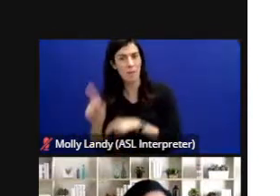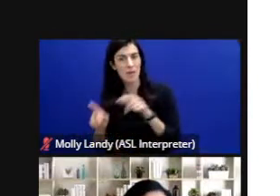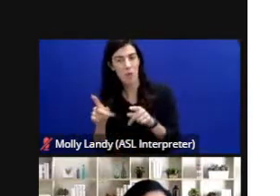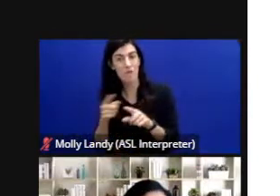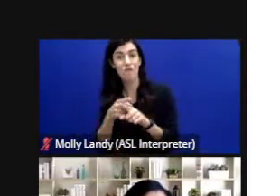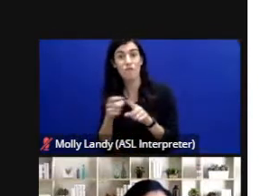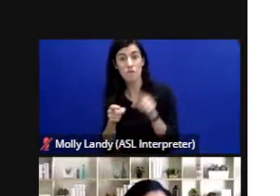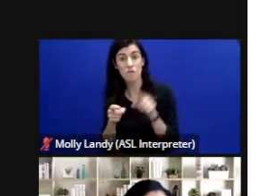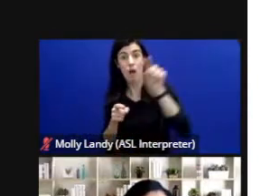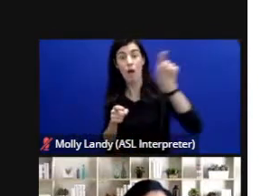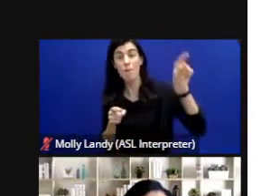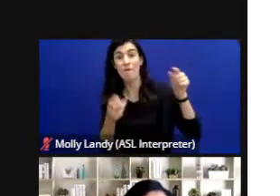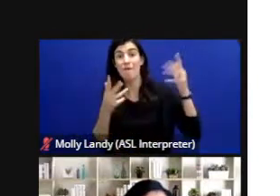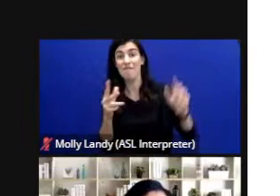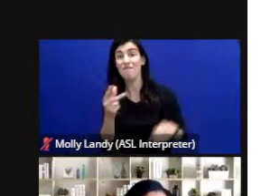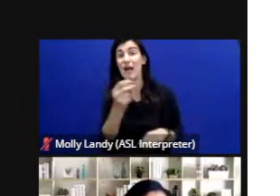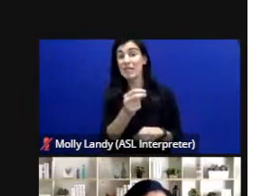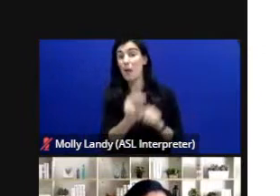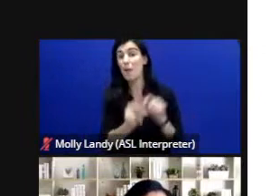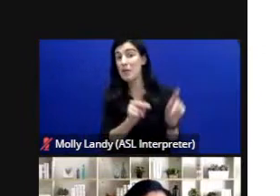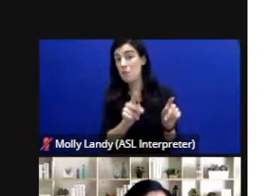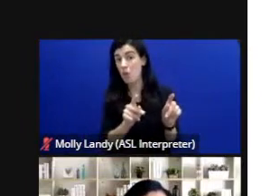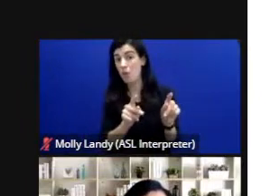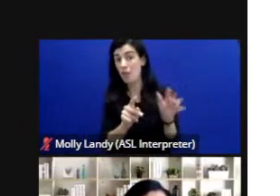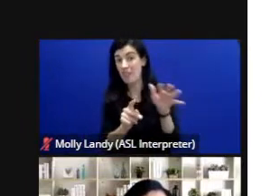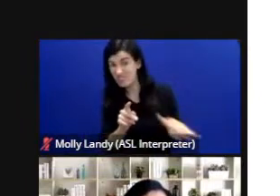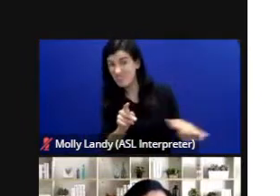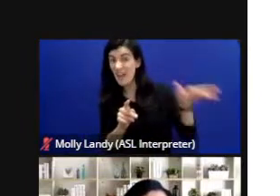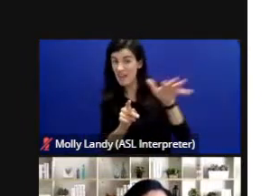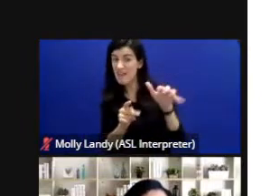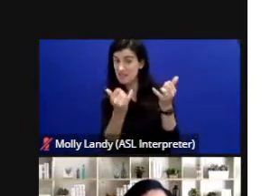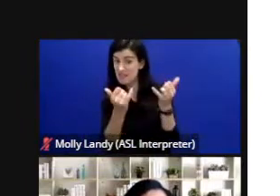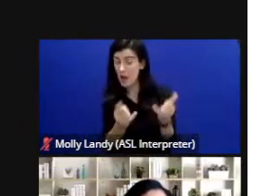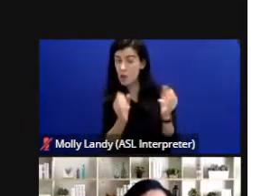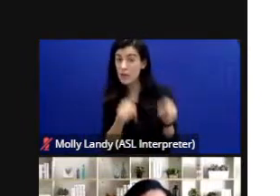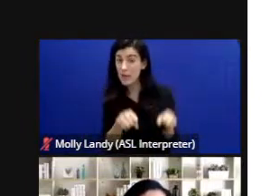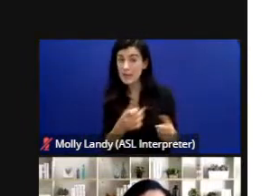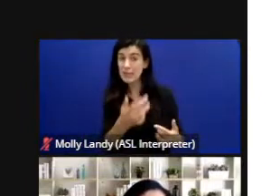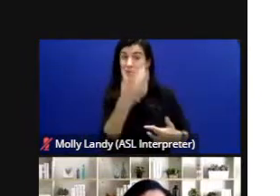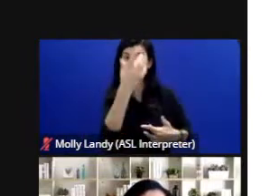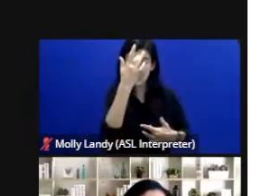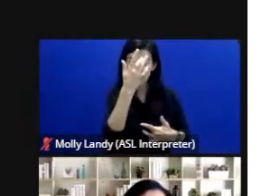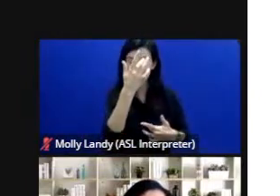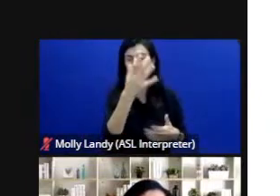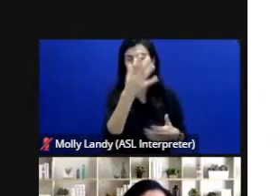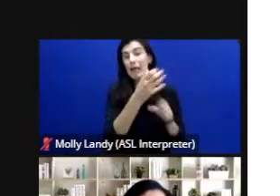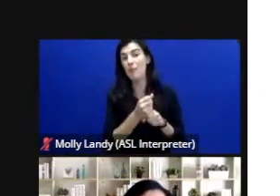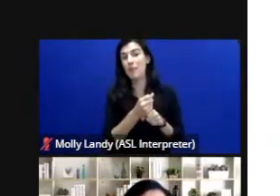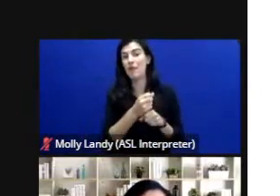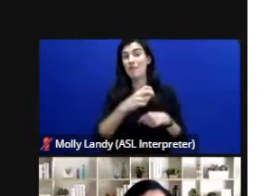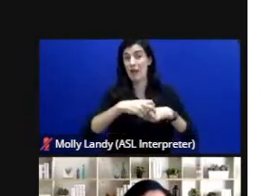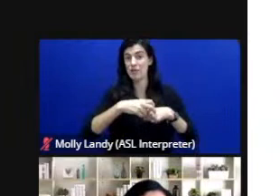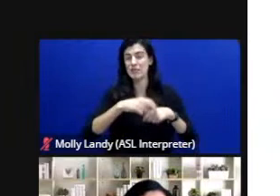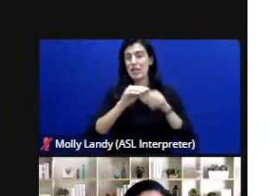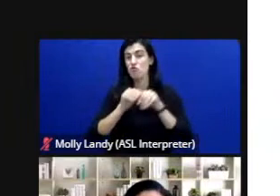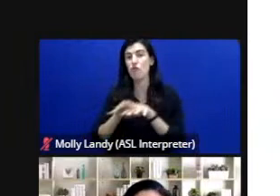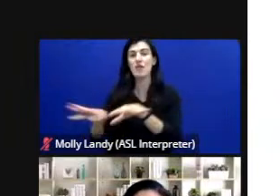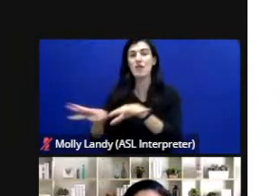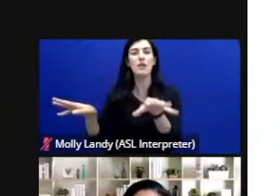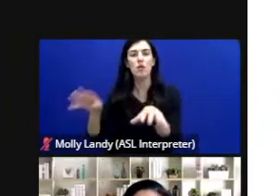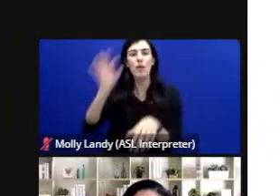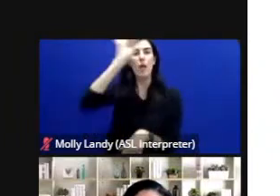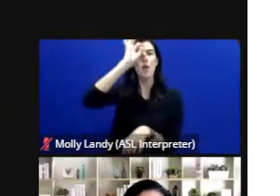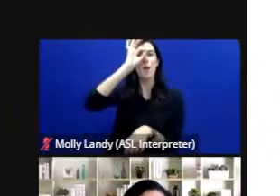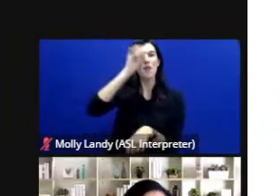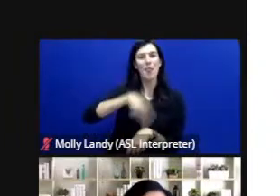vaccinated individuals who now can contract the virus and transmit it without even knowing. I'm wondering